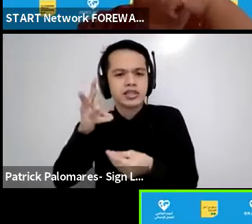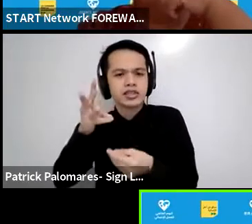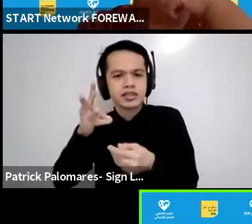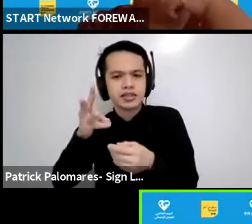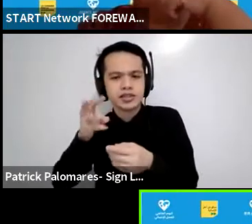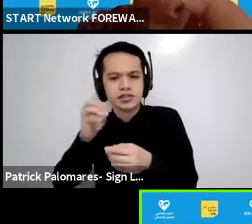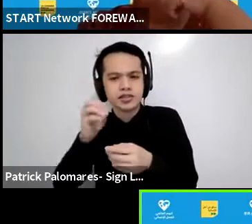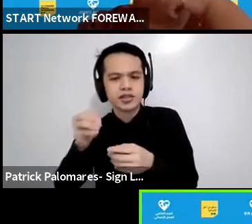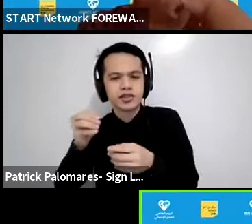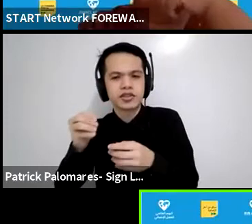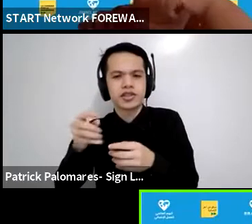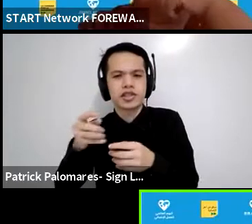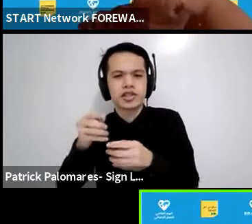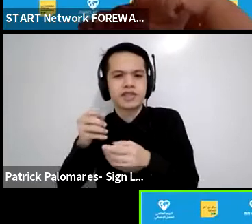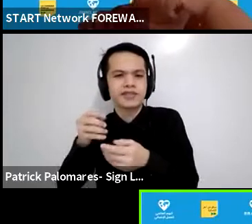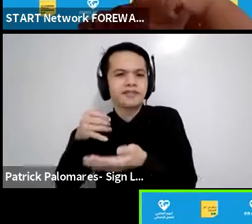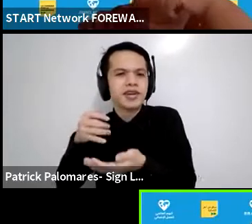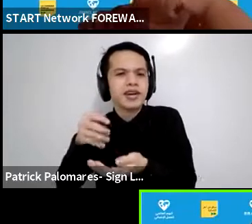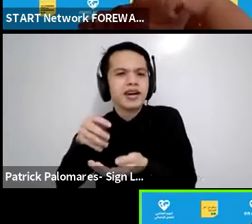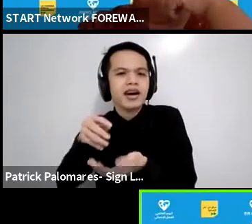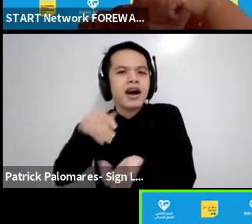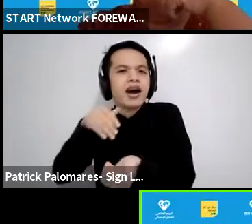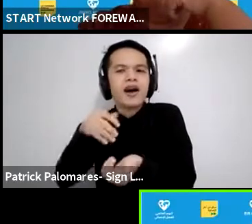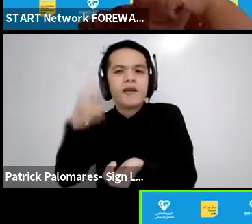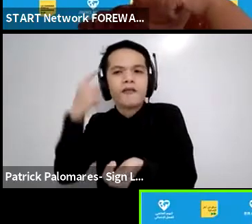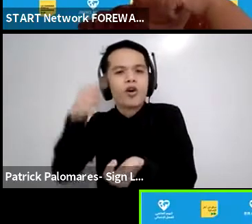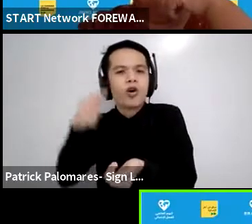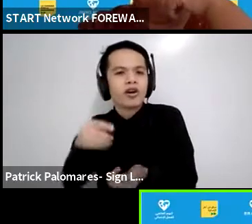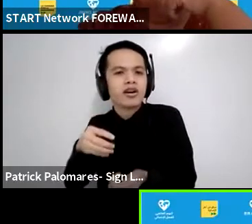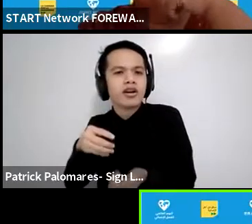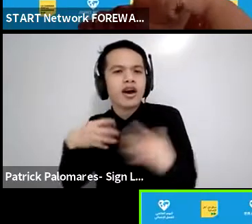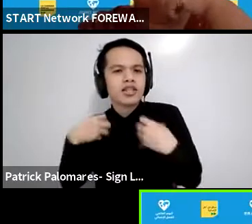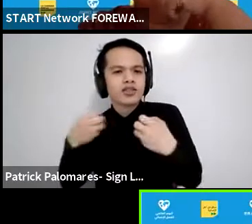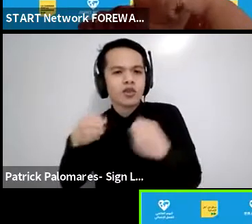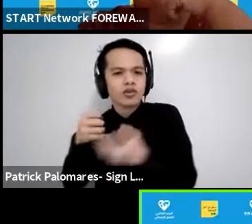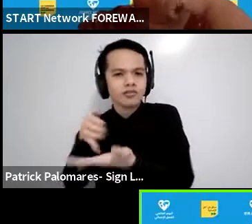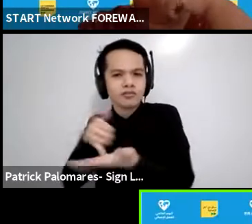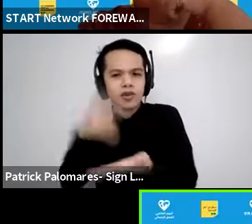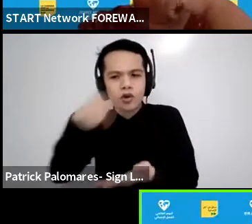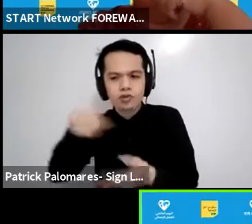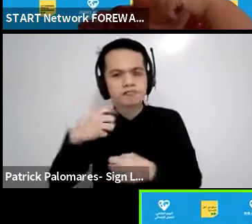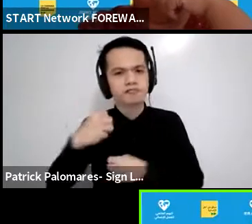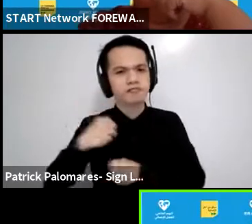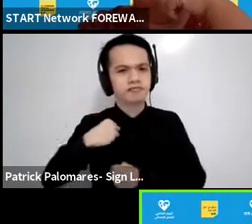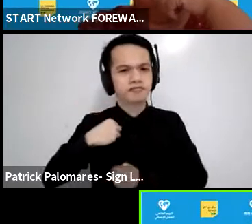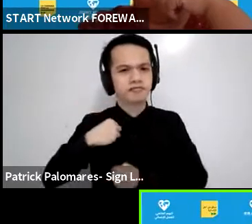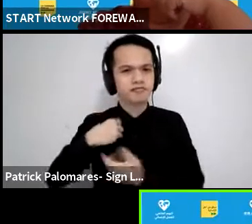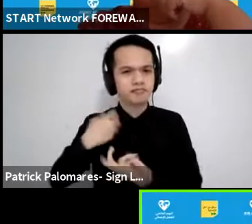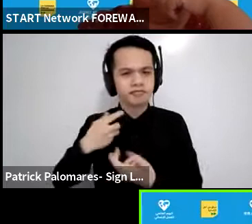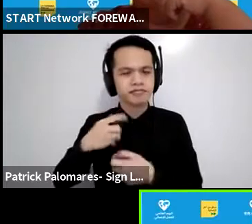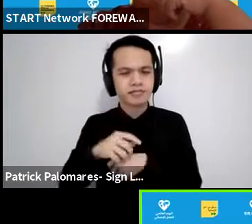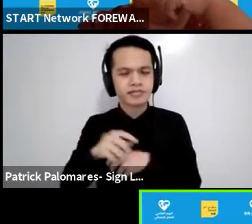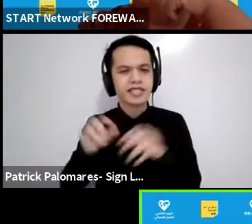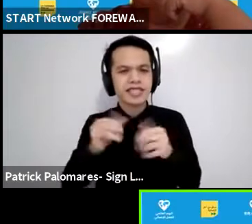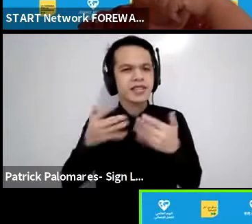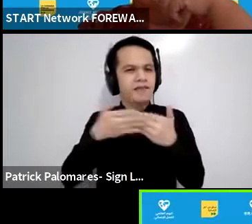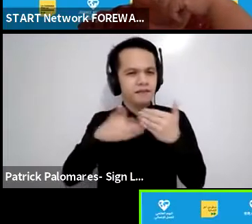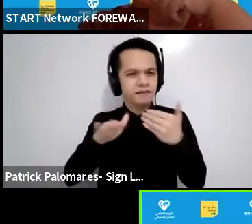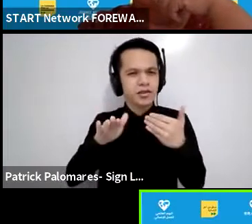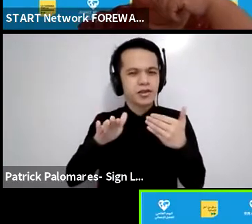Makati Med to treat the wounded, both the civilians and the soldiers. But after the